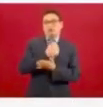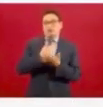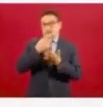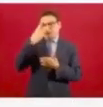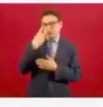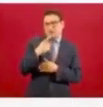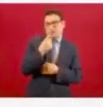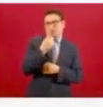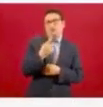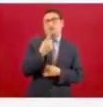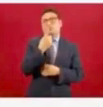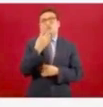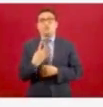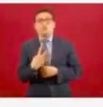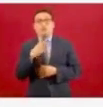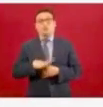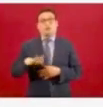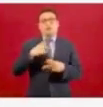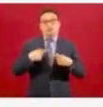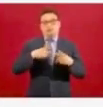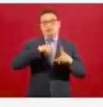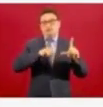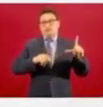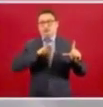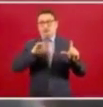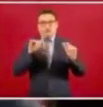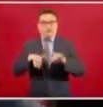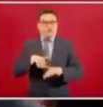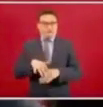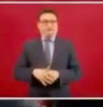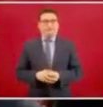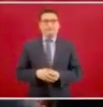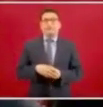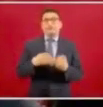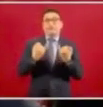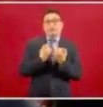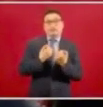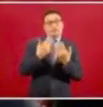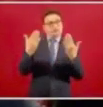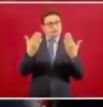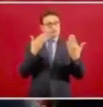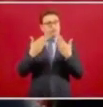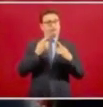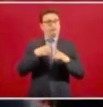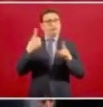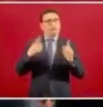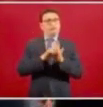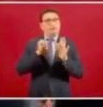cases, and this of course has to do with the population within Mexico City, which is